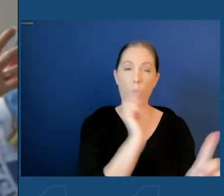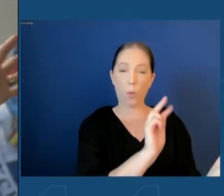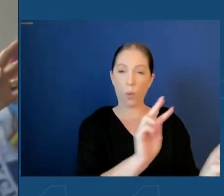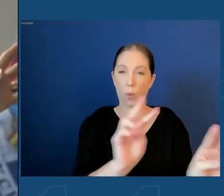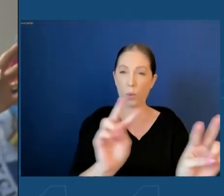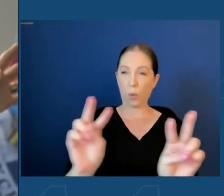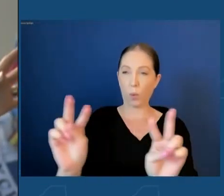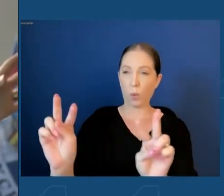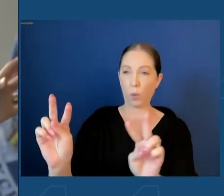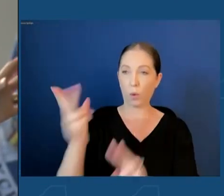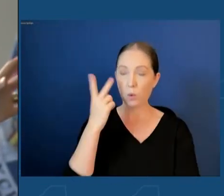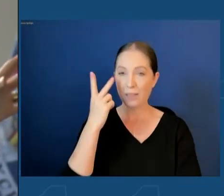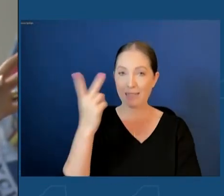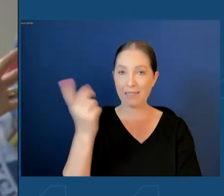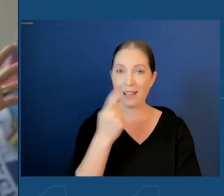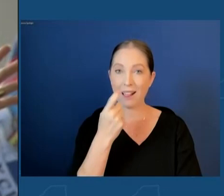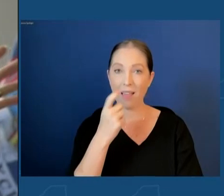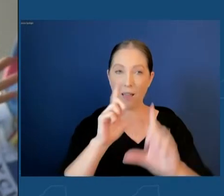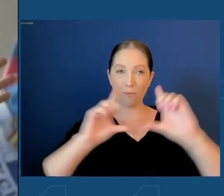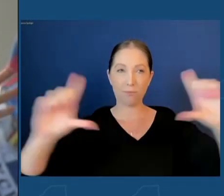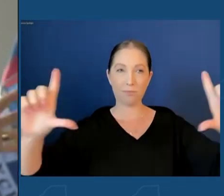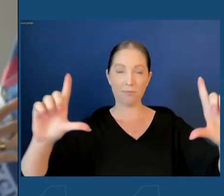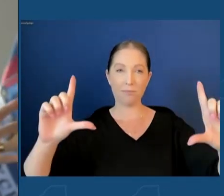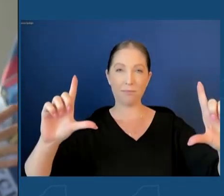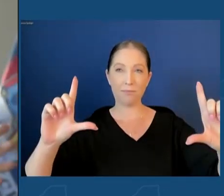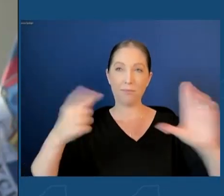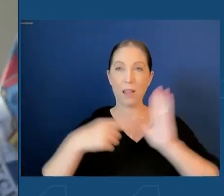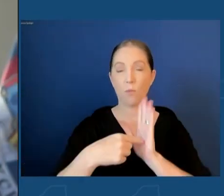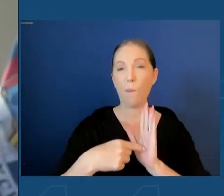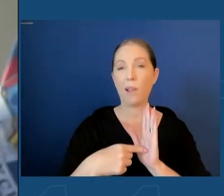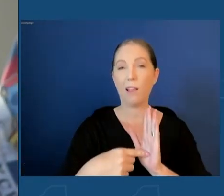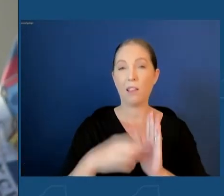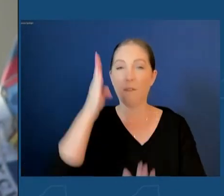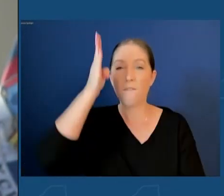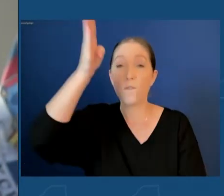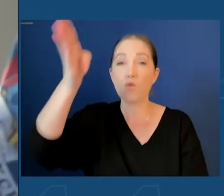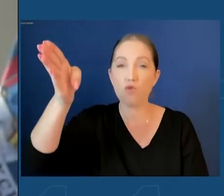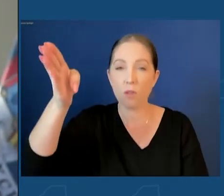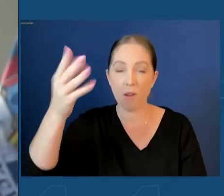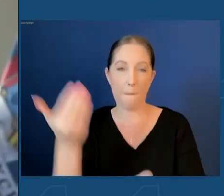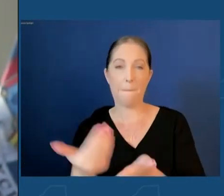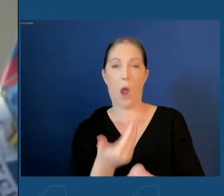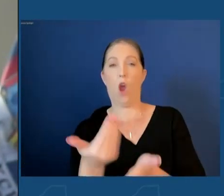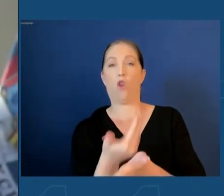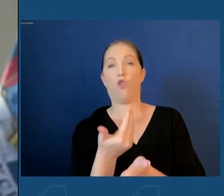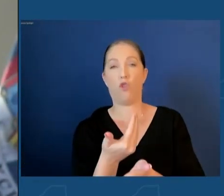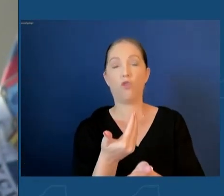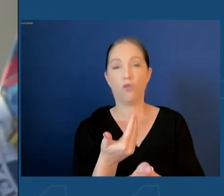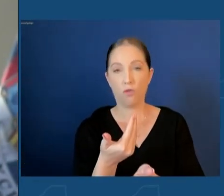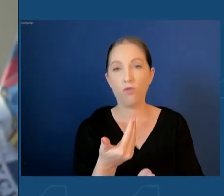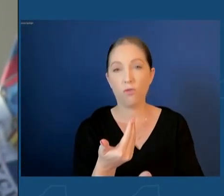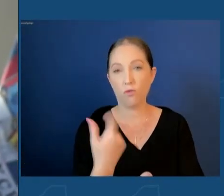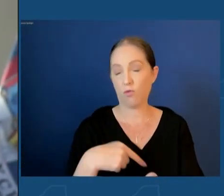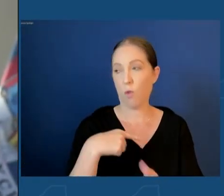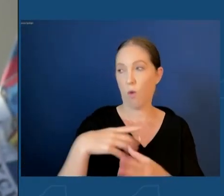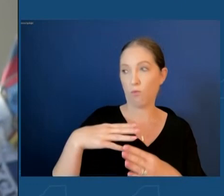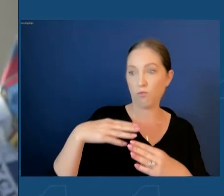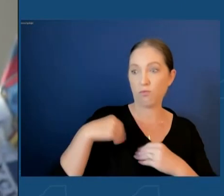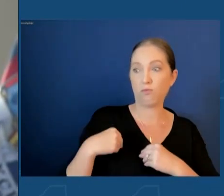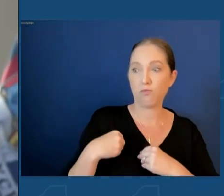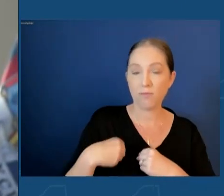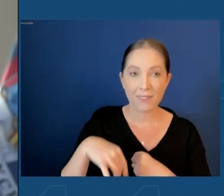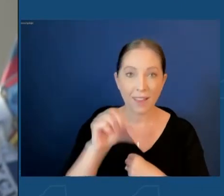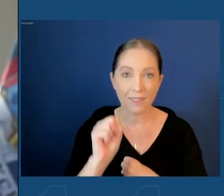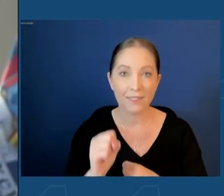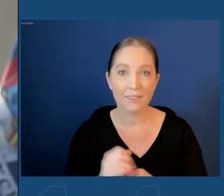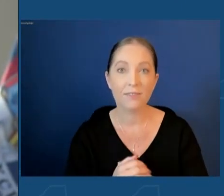that says, we're into the future. It signals a modern era that is now embracing this region. So there's a lot of great